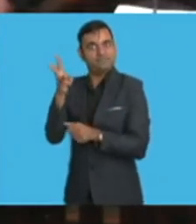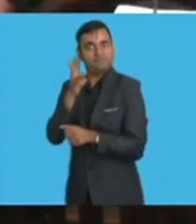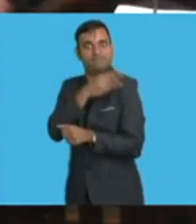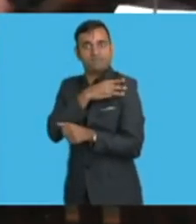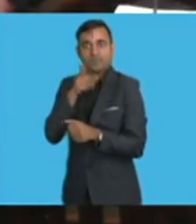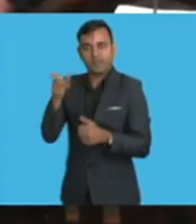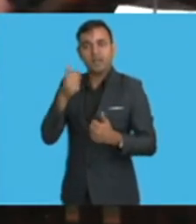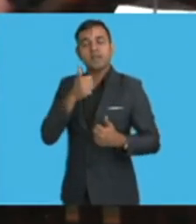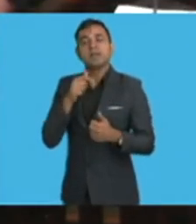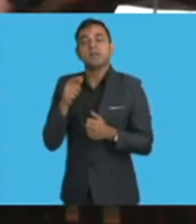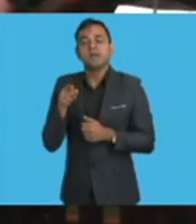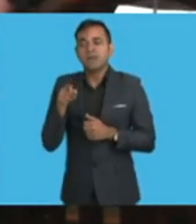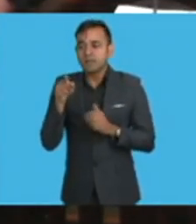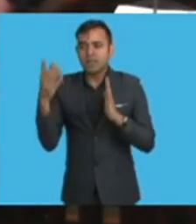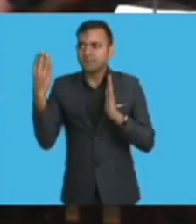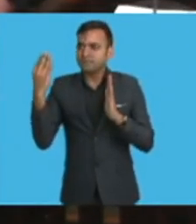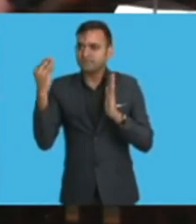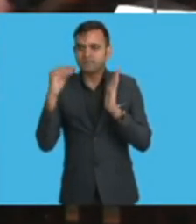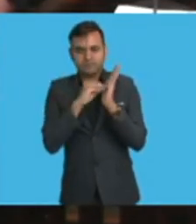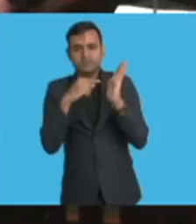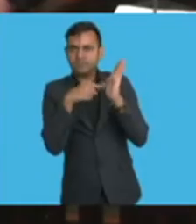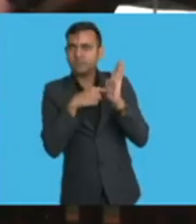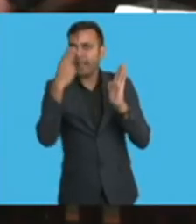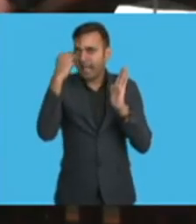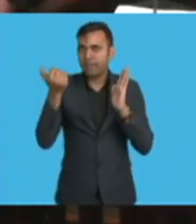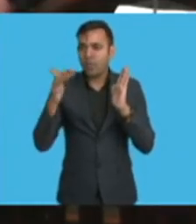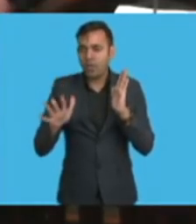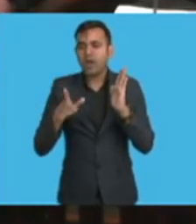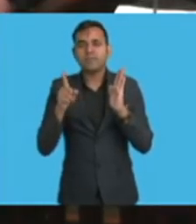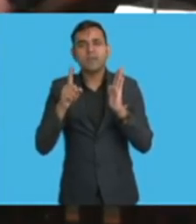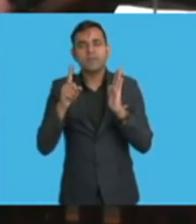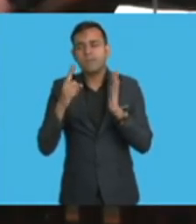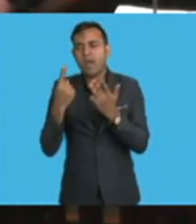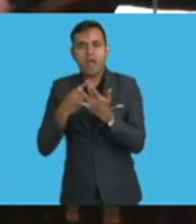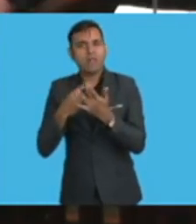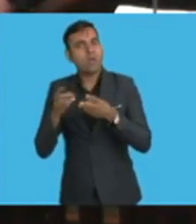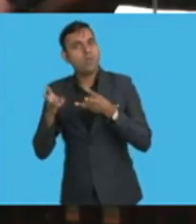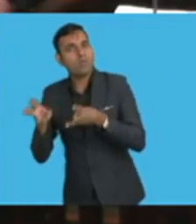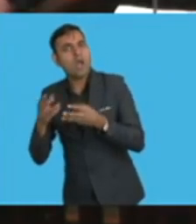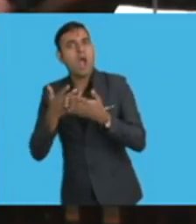Because there is another alternative, which the dissolution of Parliament.